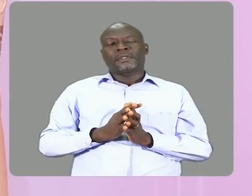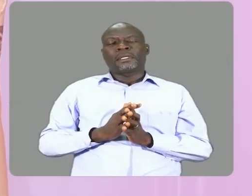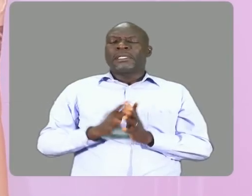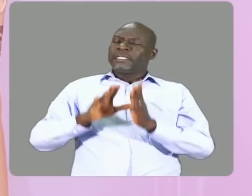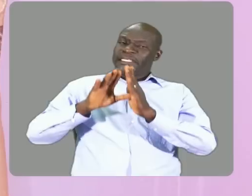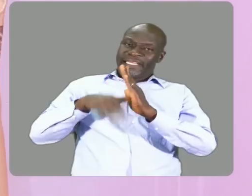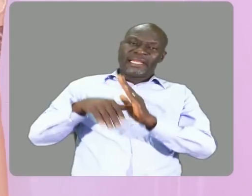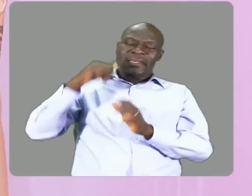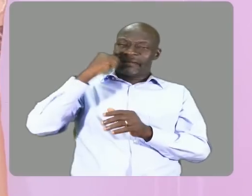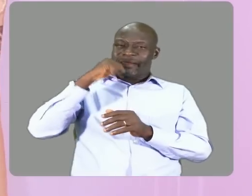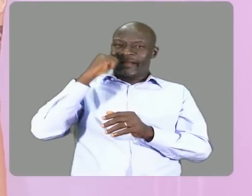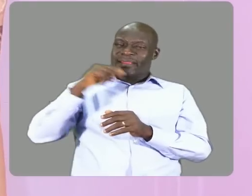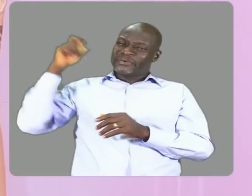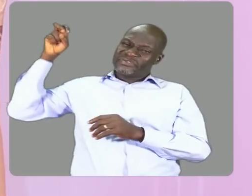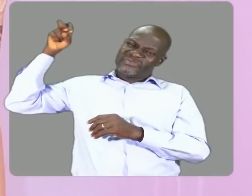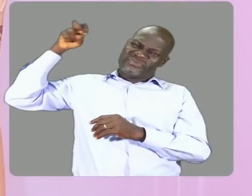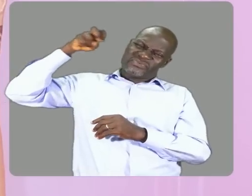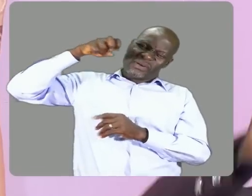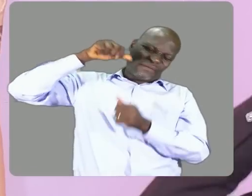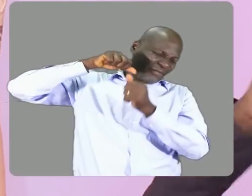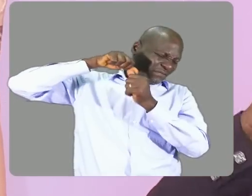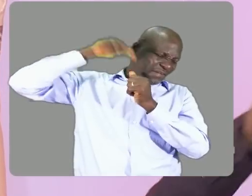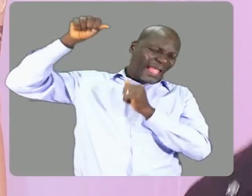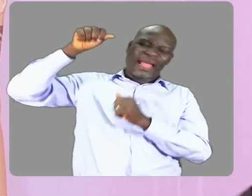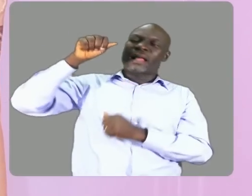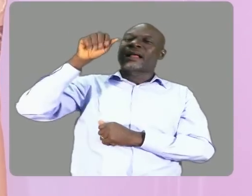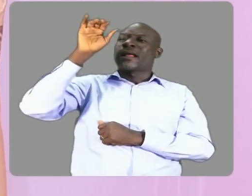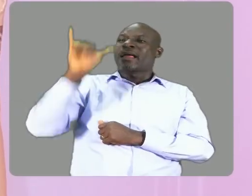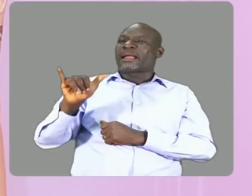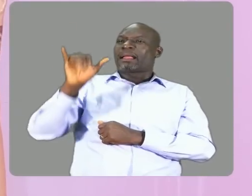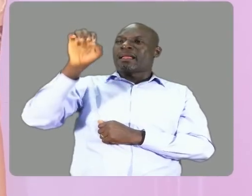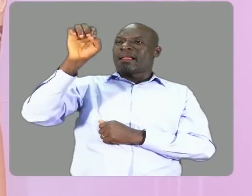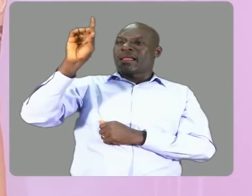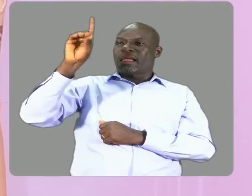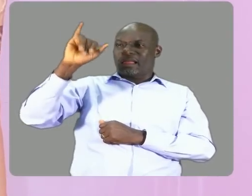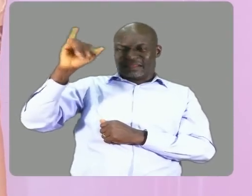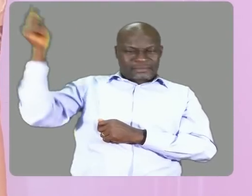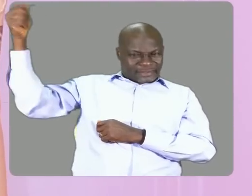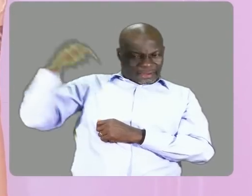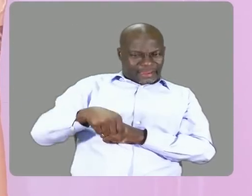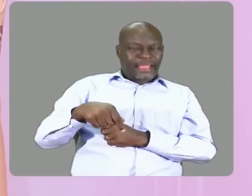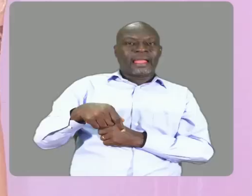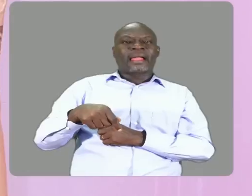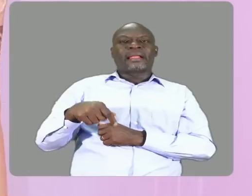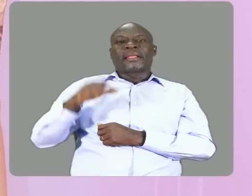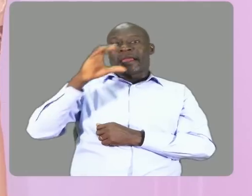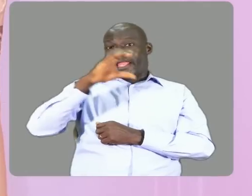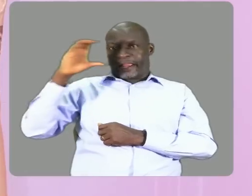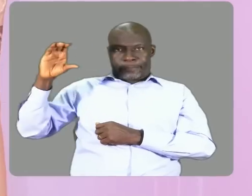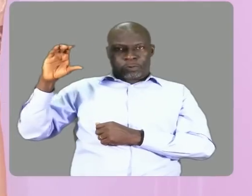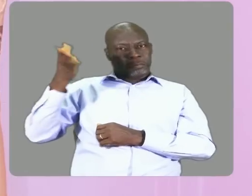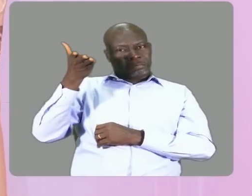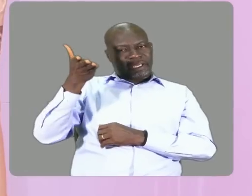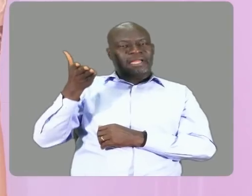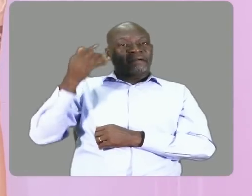na ababa wai atukwan efri yaji no hwa no ba be pie e wo Cape Coast